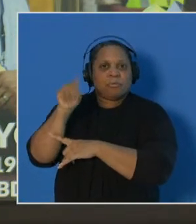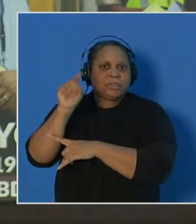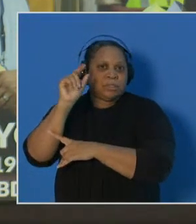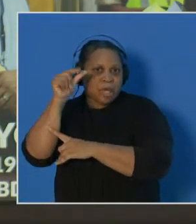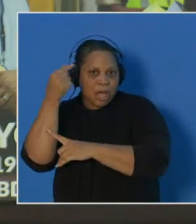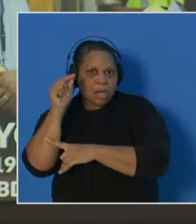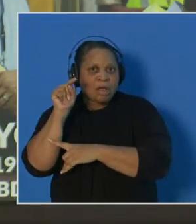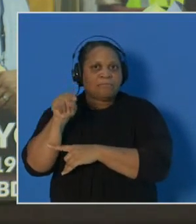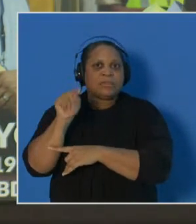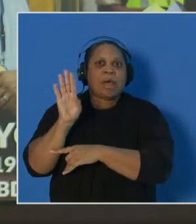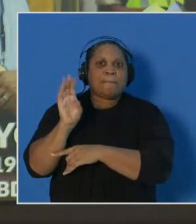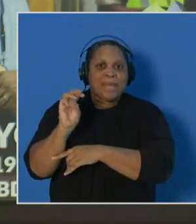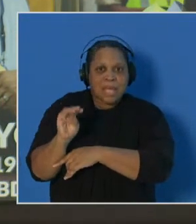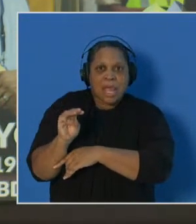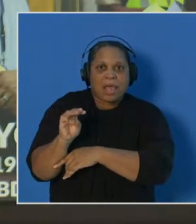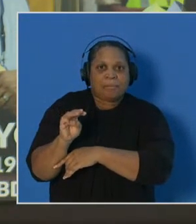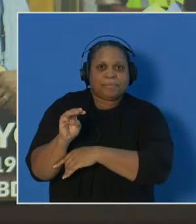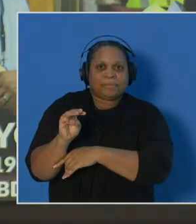forum.gov.bm.